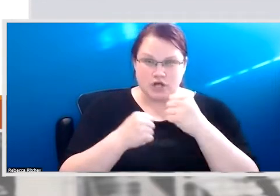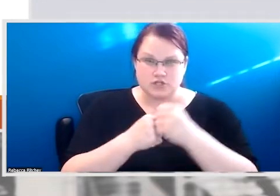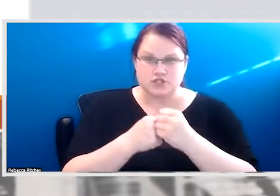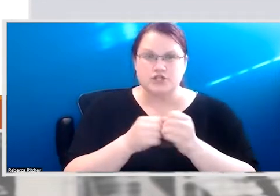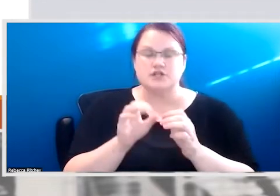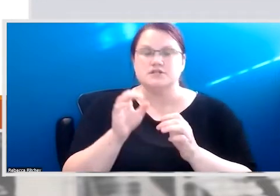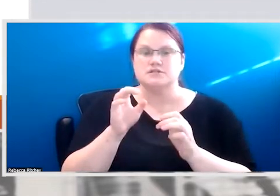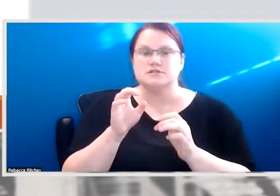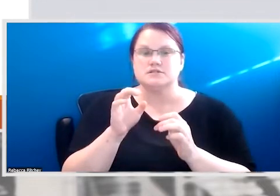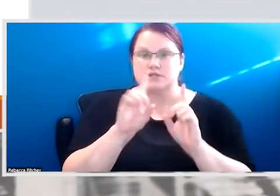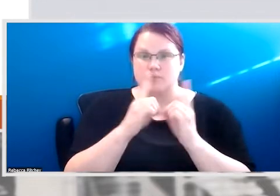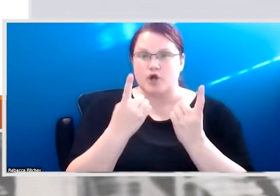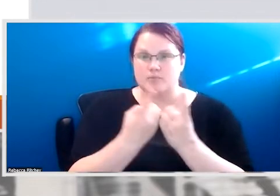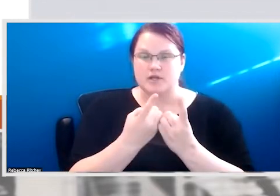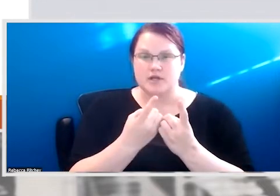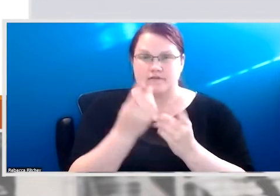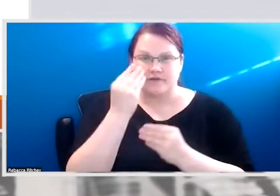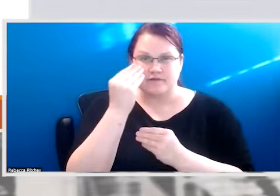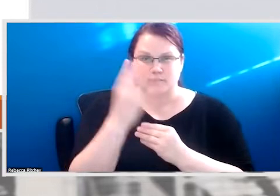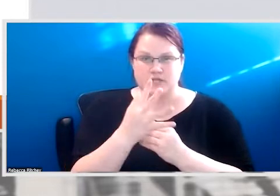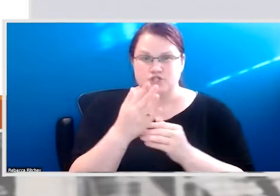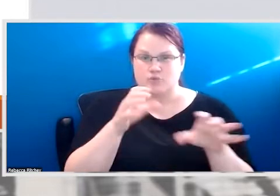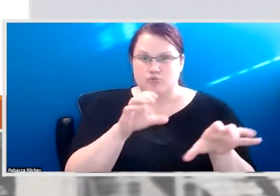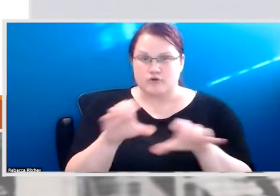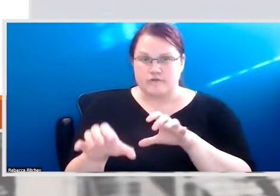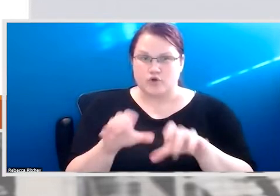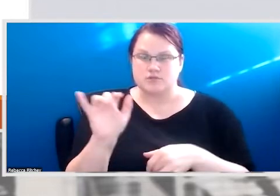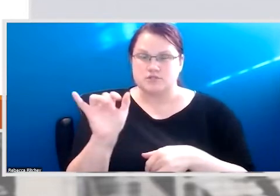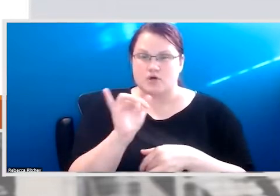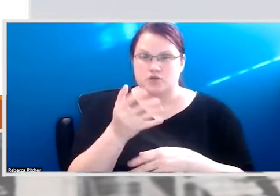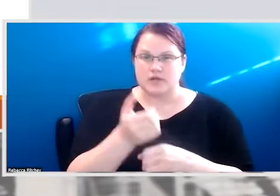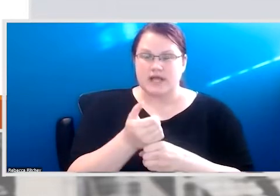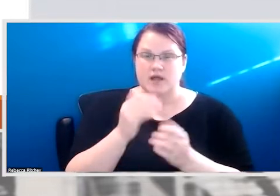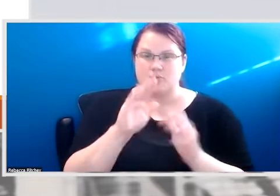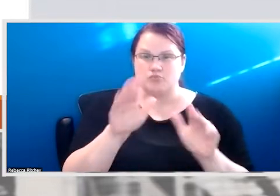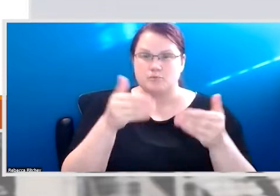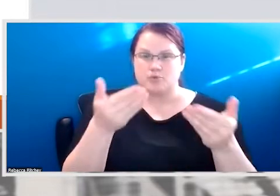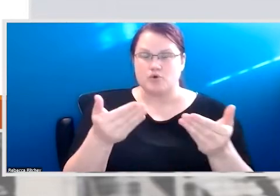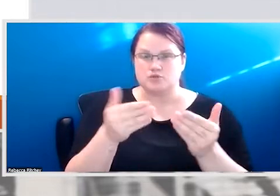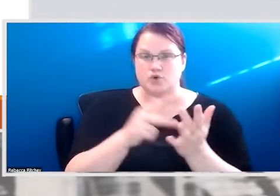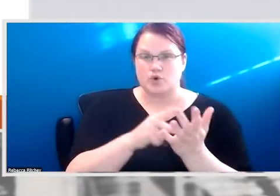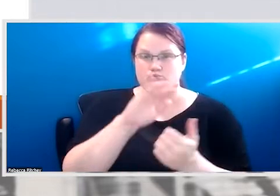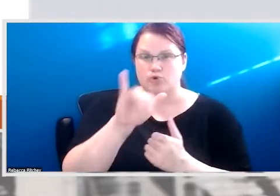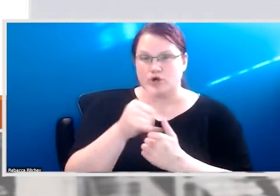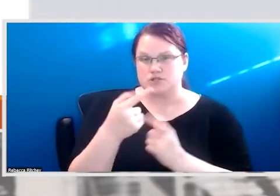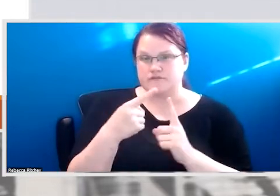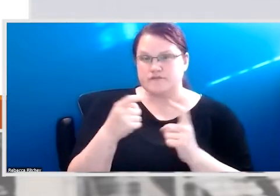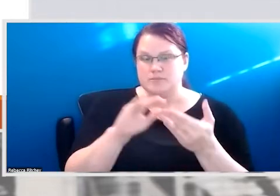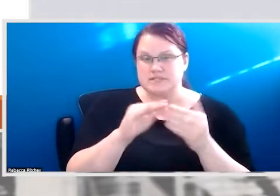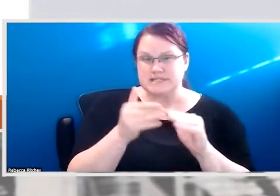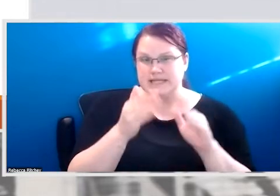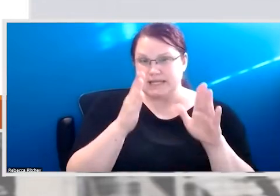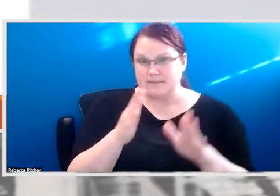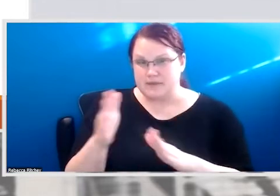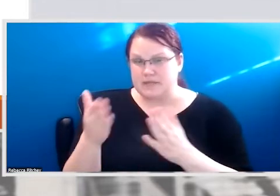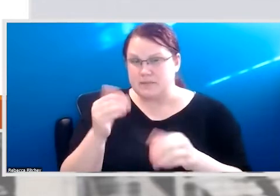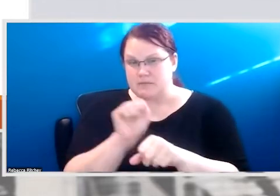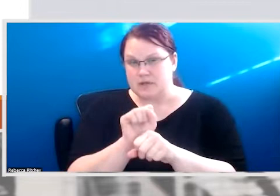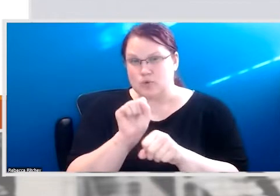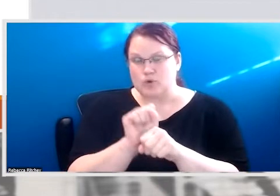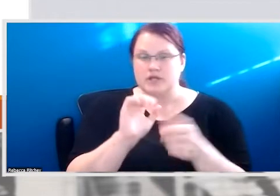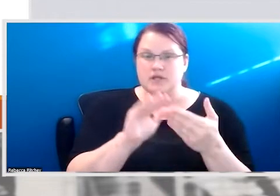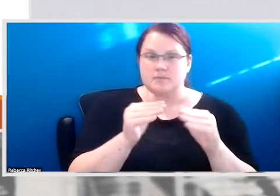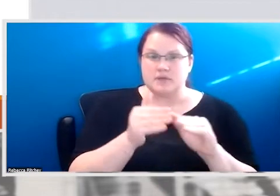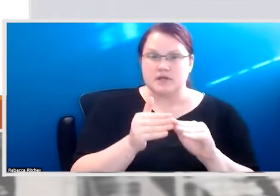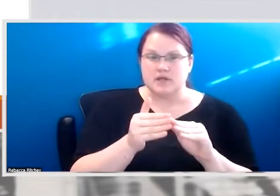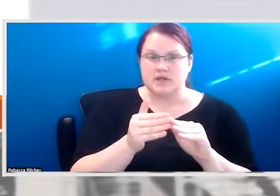Performance. We also will receive proposals or projects from city planning, who might be working with the community on a master